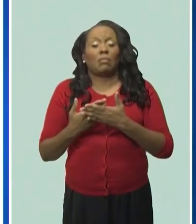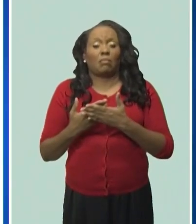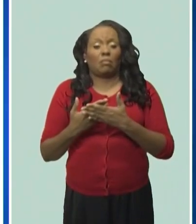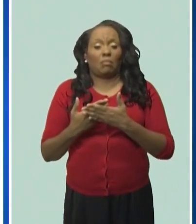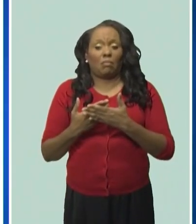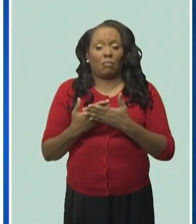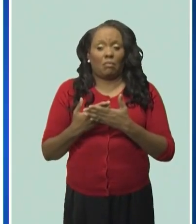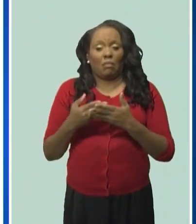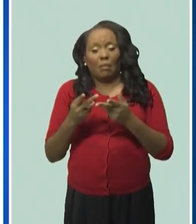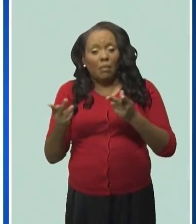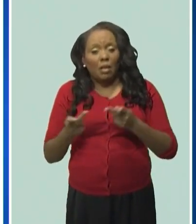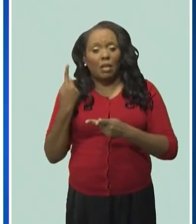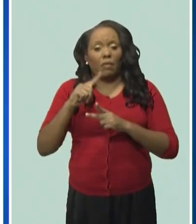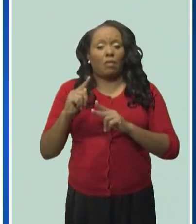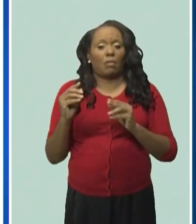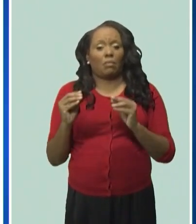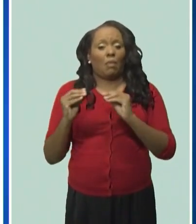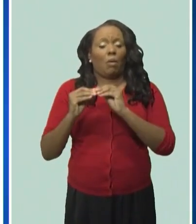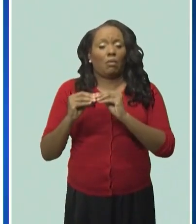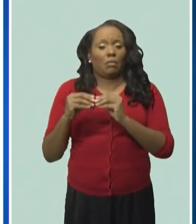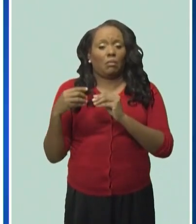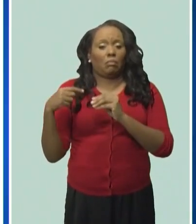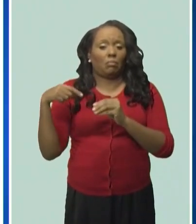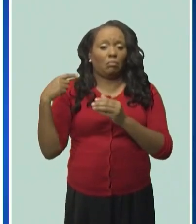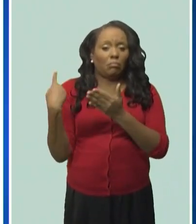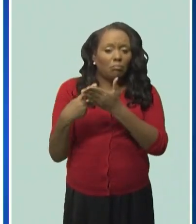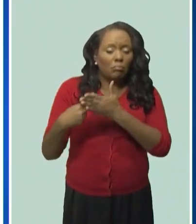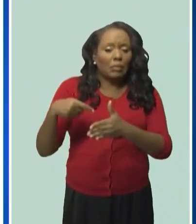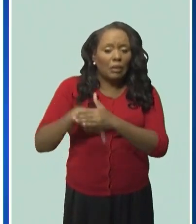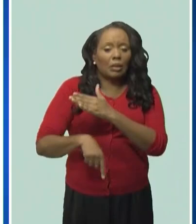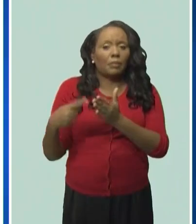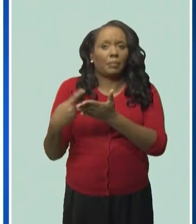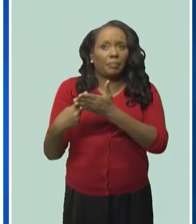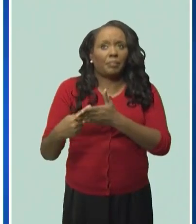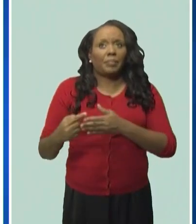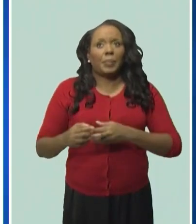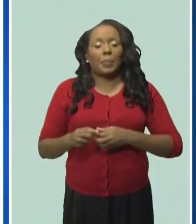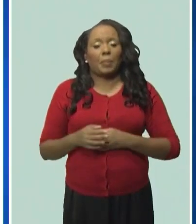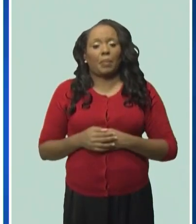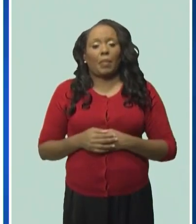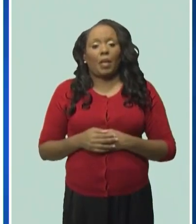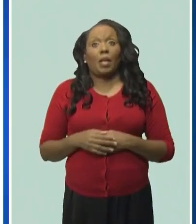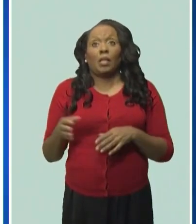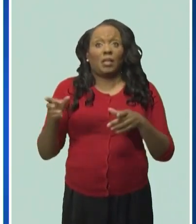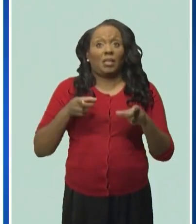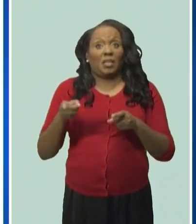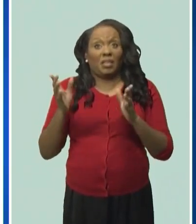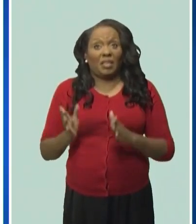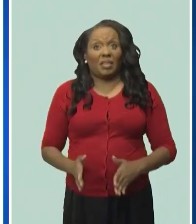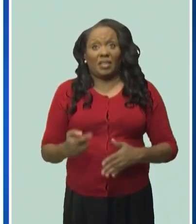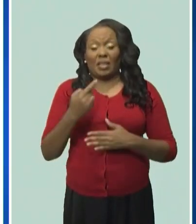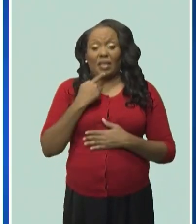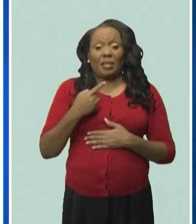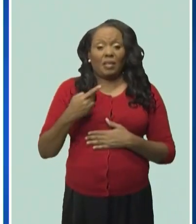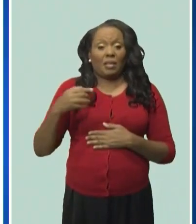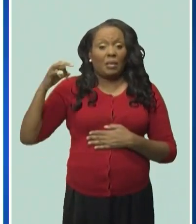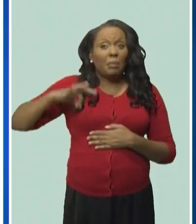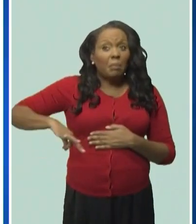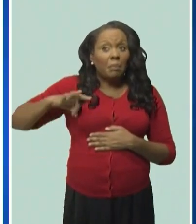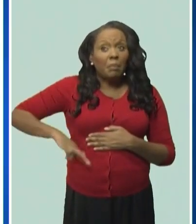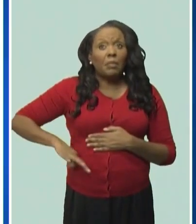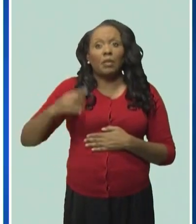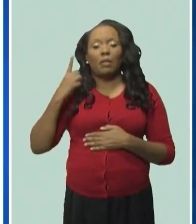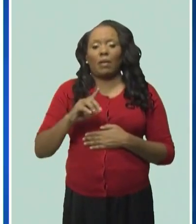these conversations to take place. Director General Len Robinson says the benefits of being a member of